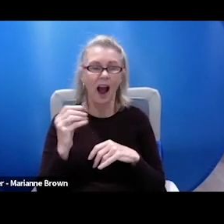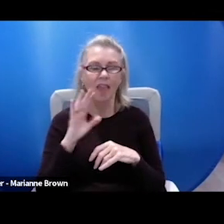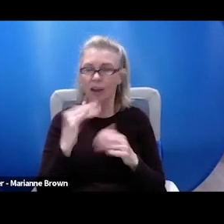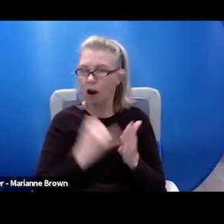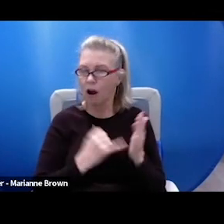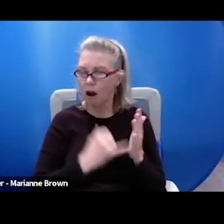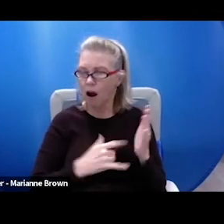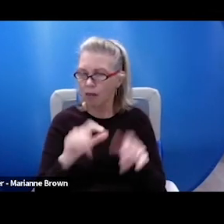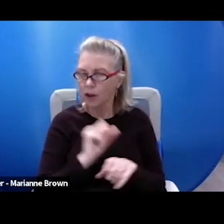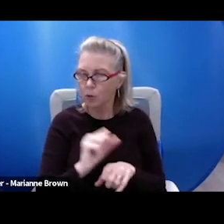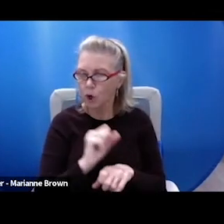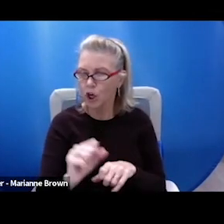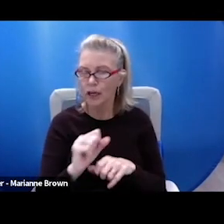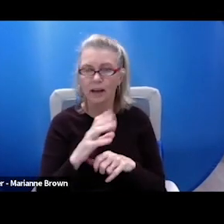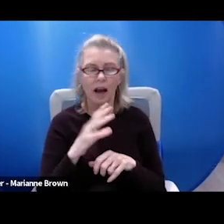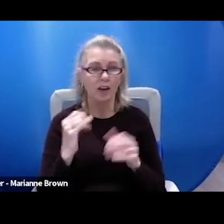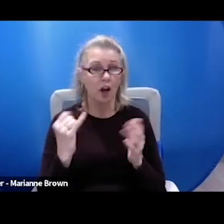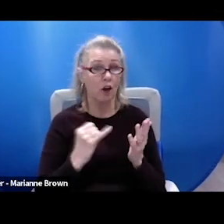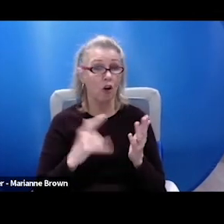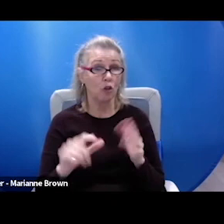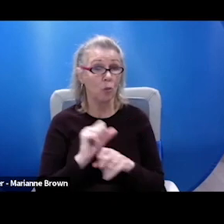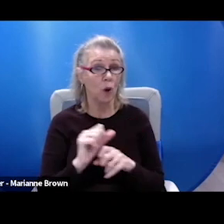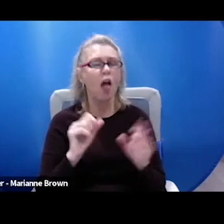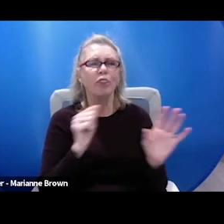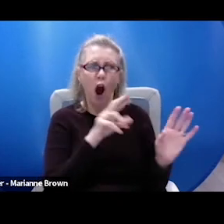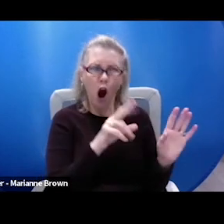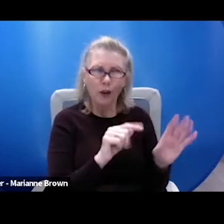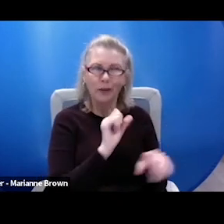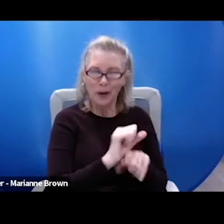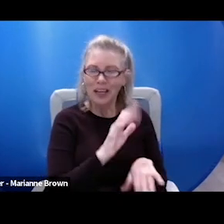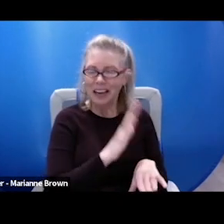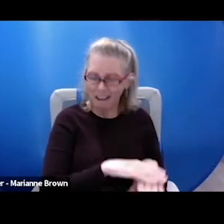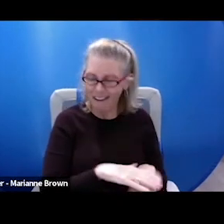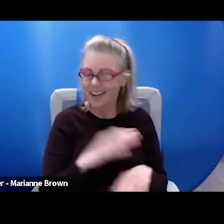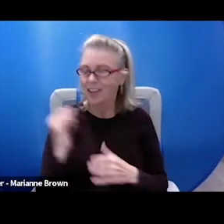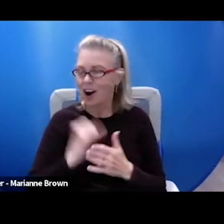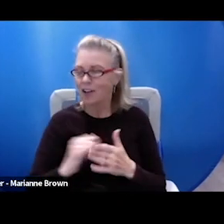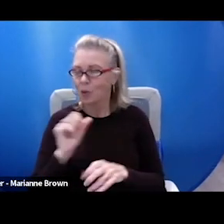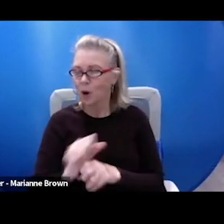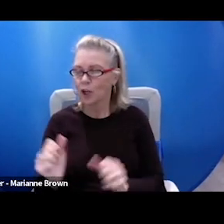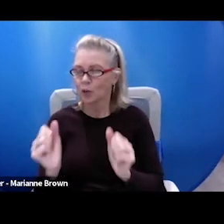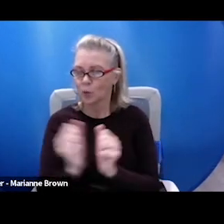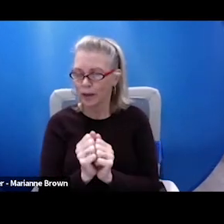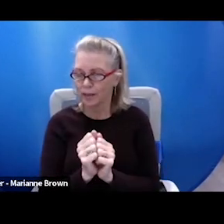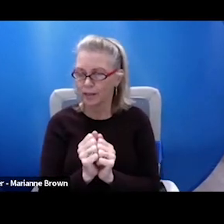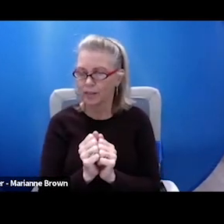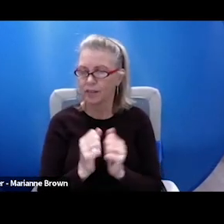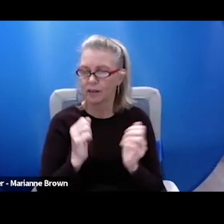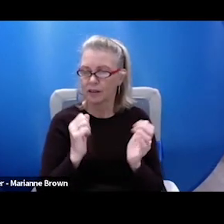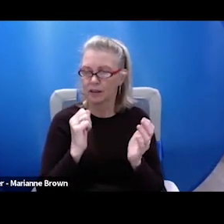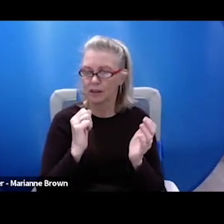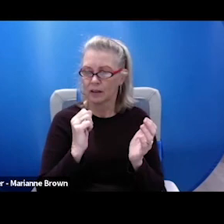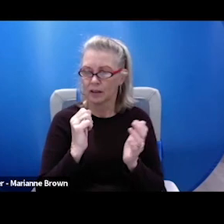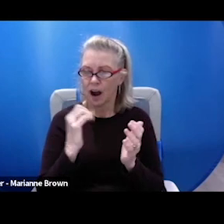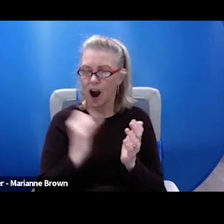with, and the artists they're working, the art they're working on, and the artists they're working with. Artists